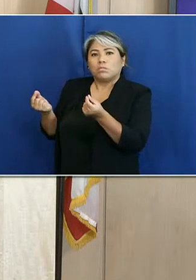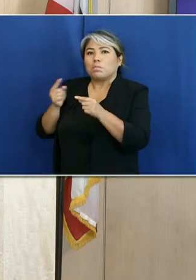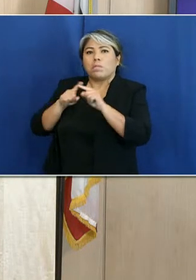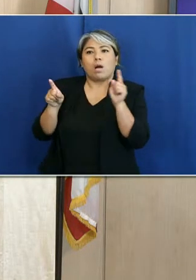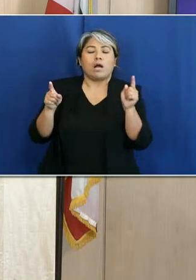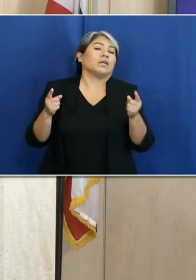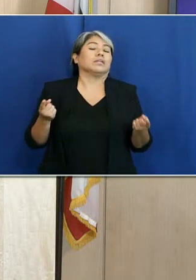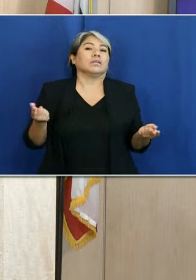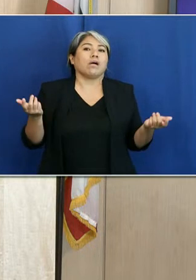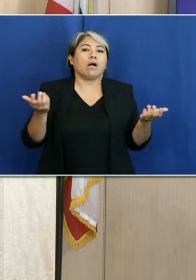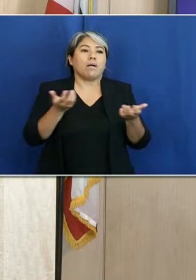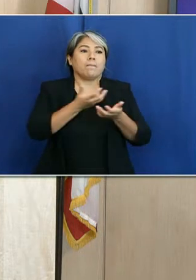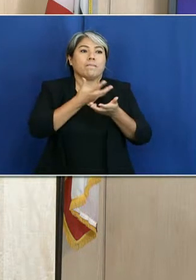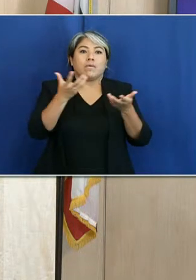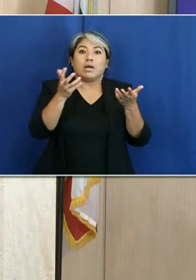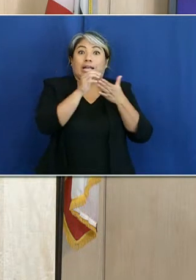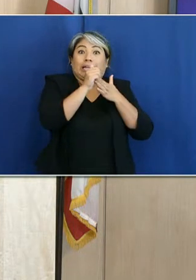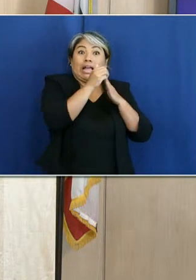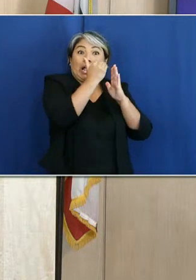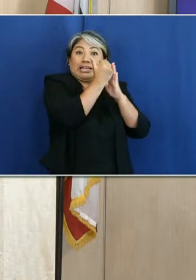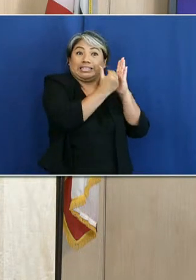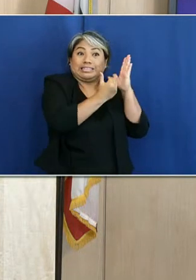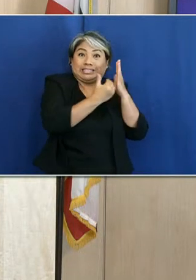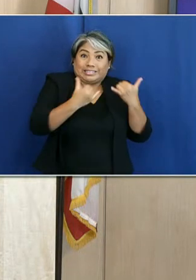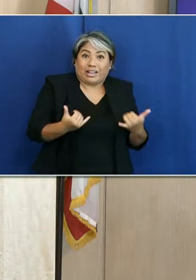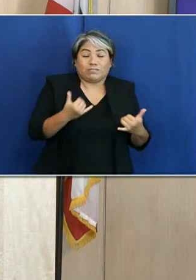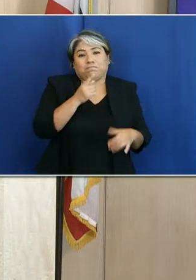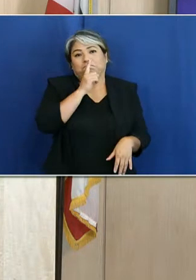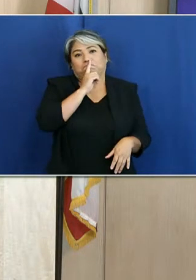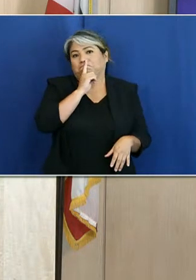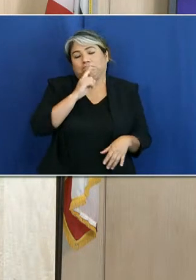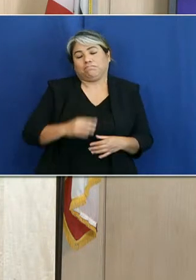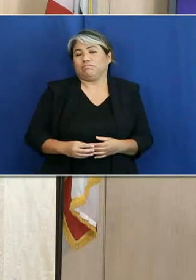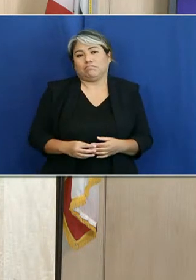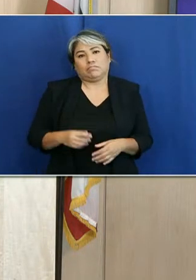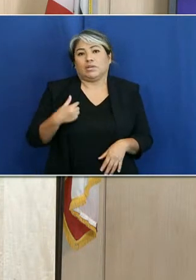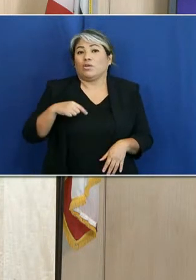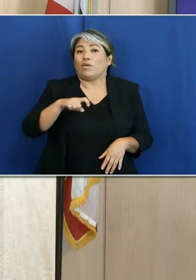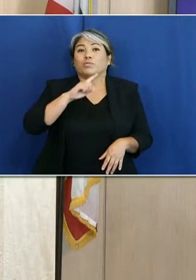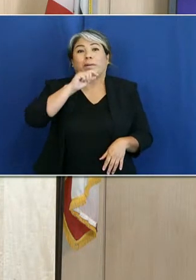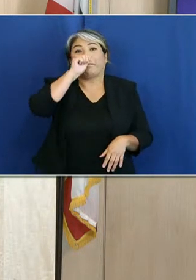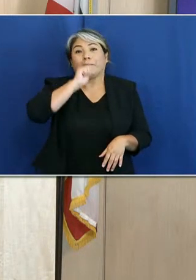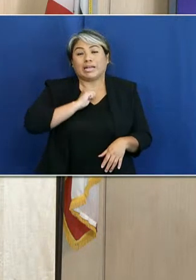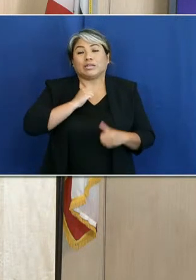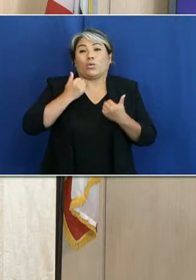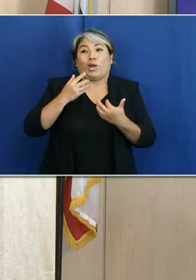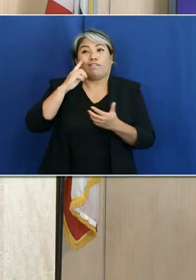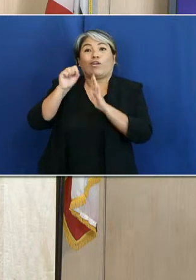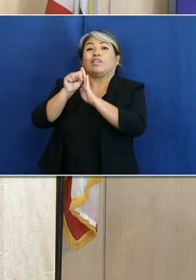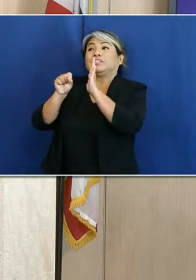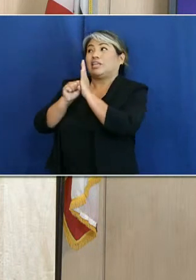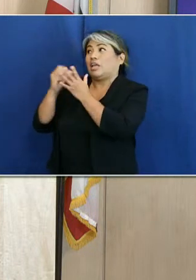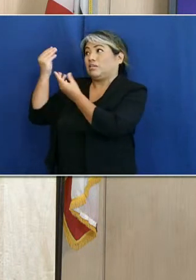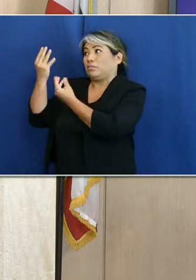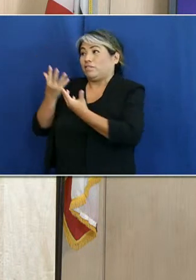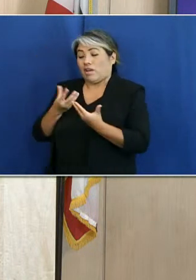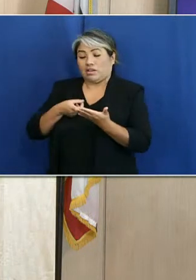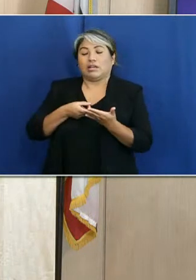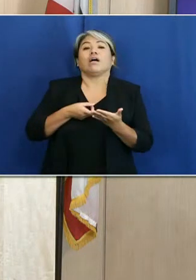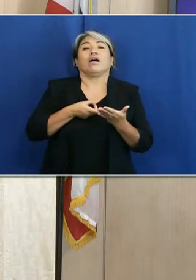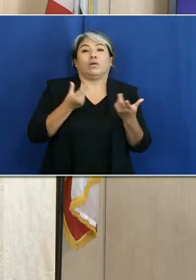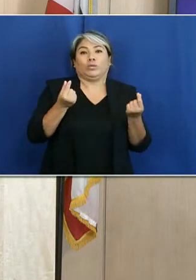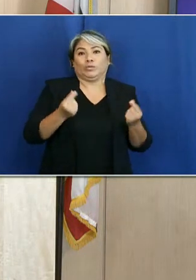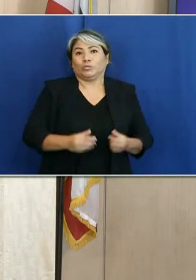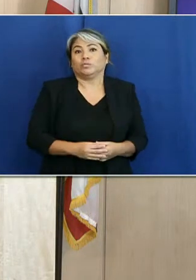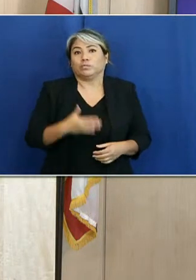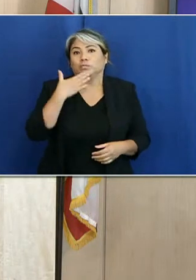are no guidance at this point in time. So again, we will just have to be patient and wait for the state to provide that direction.